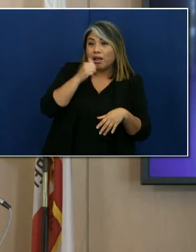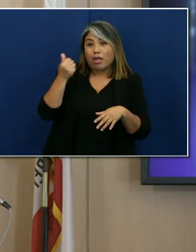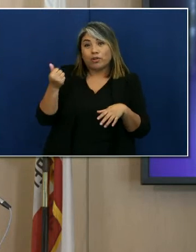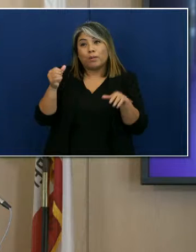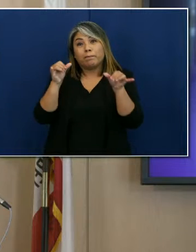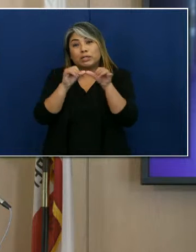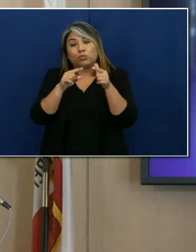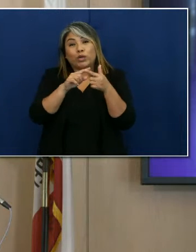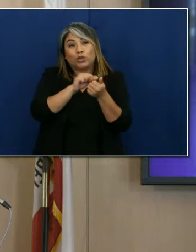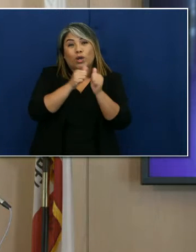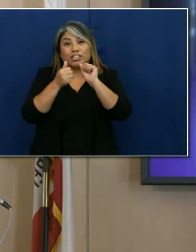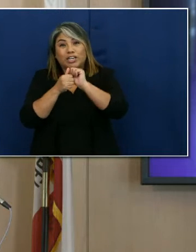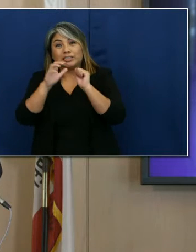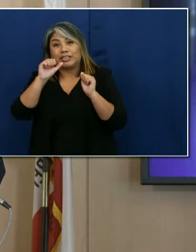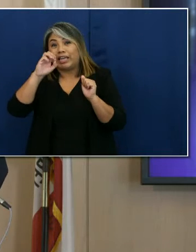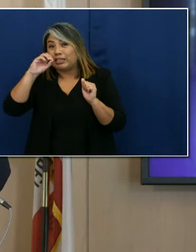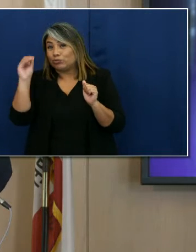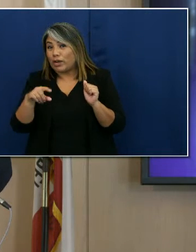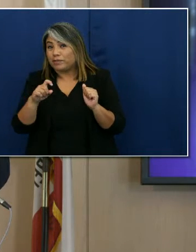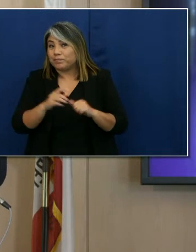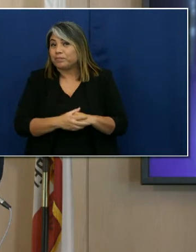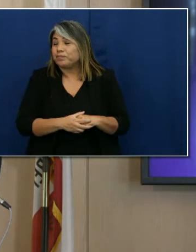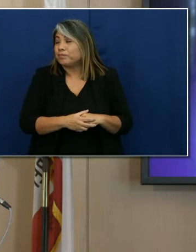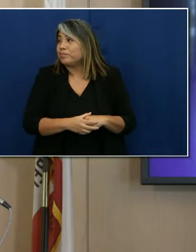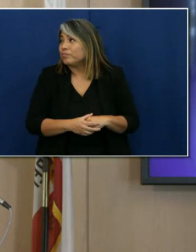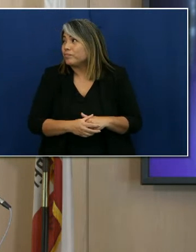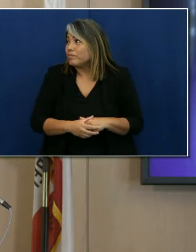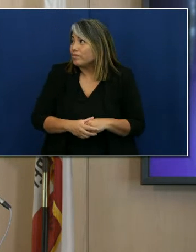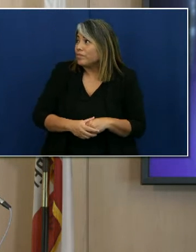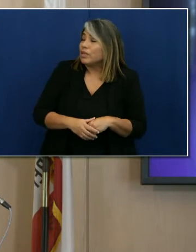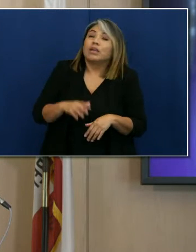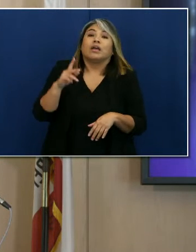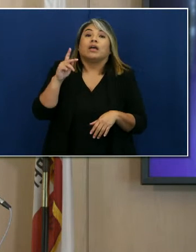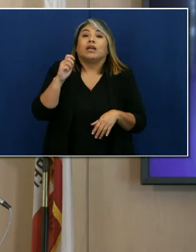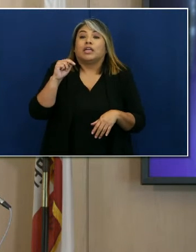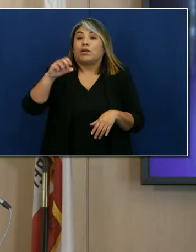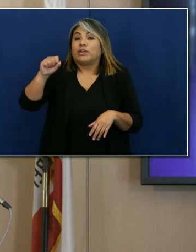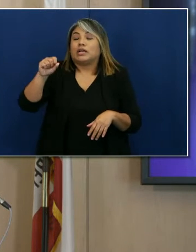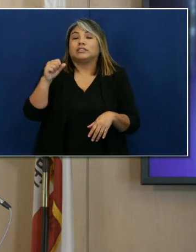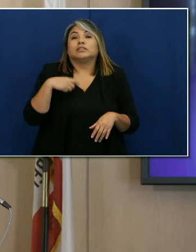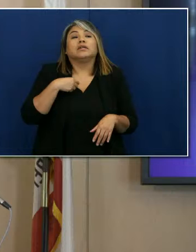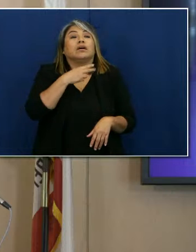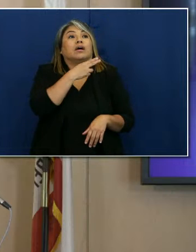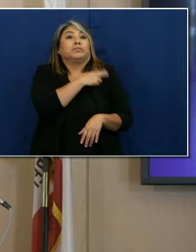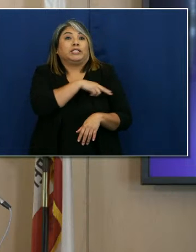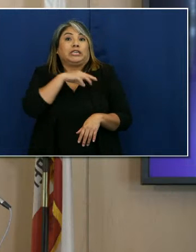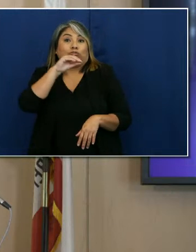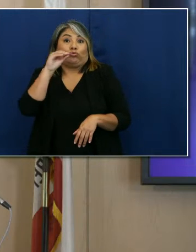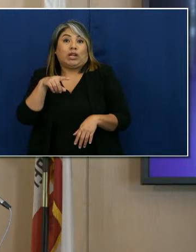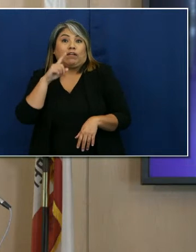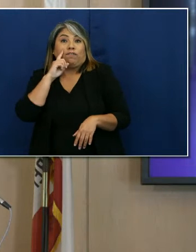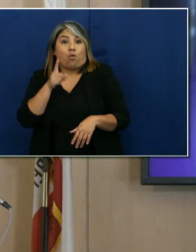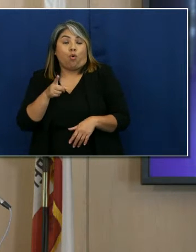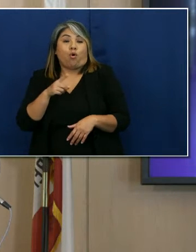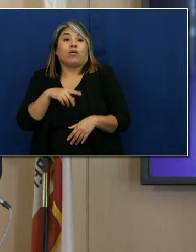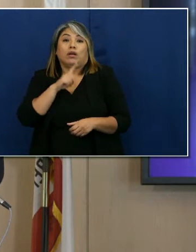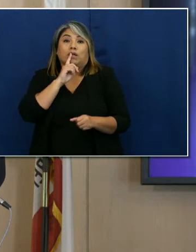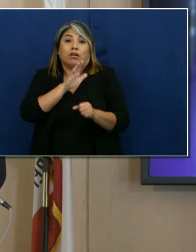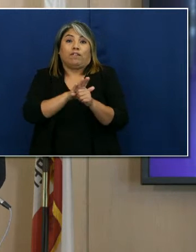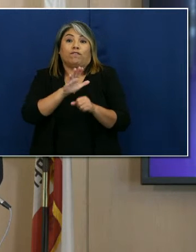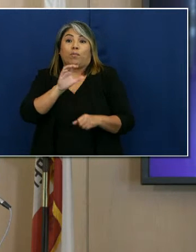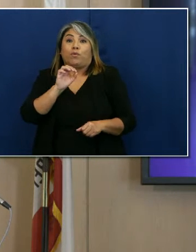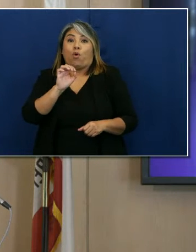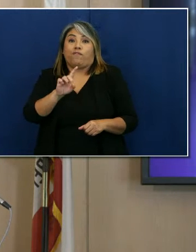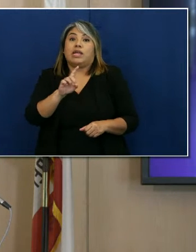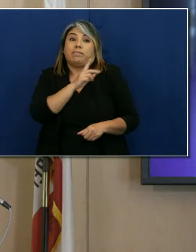when adjusting the case rate? All right. Karen, yes, the hospitalization rate for the confirmed COVID